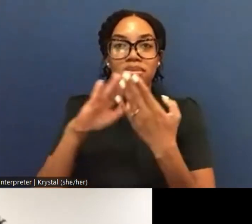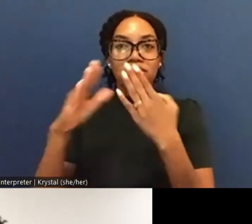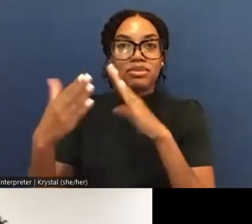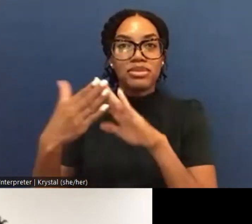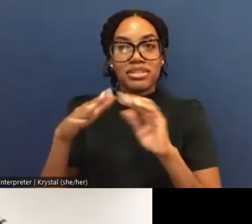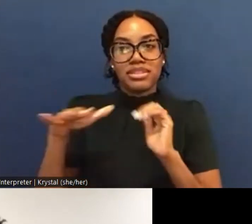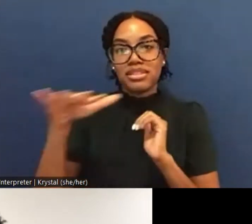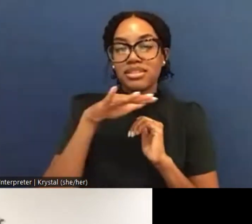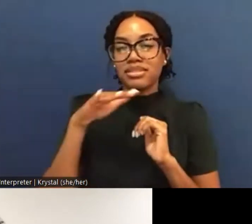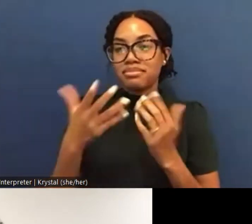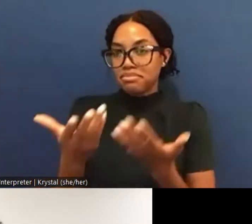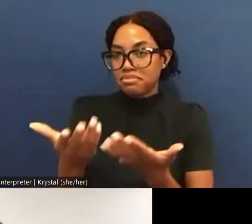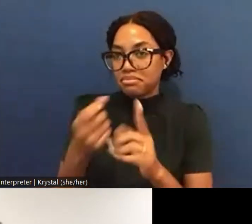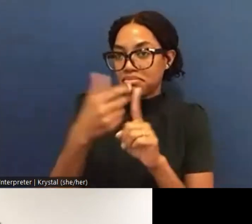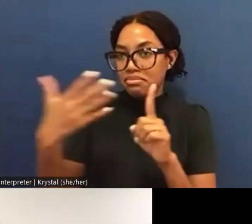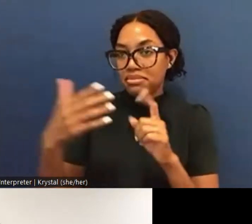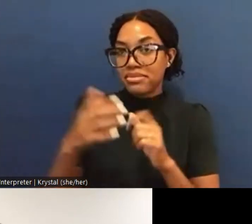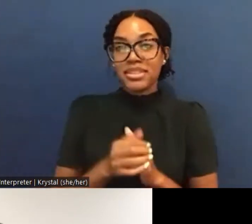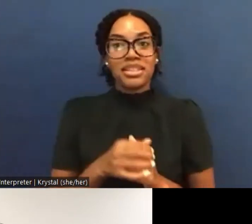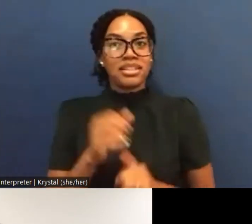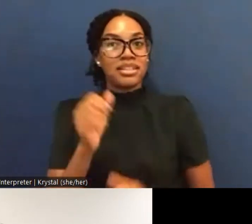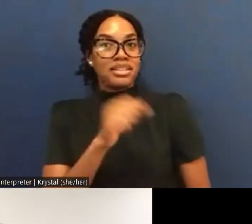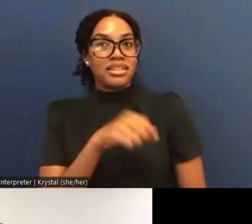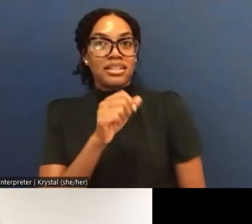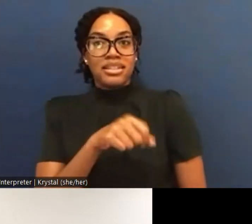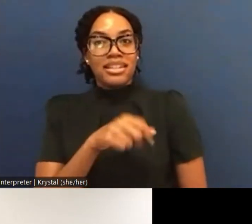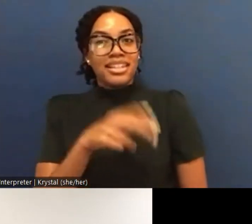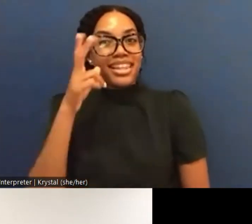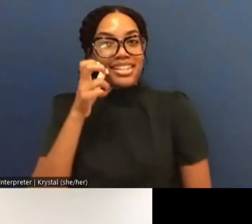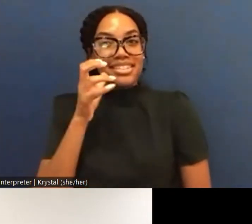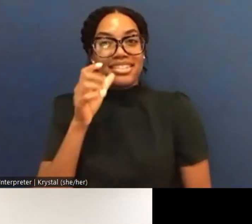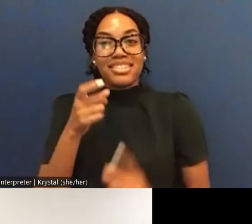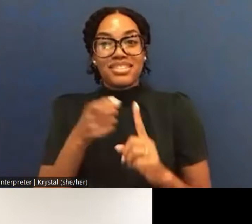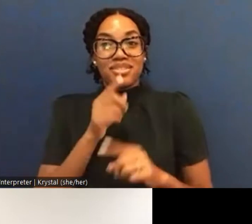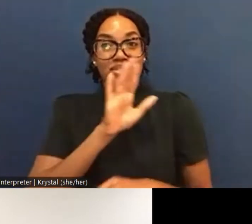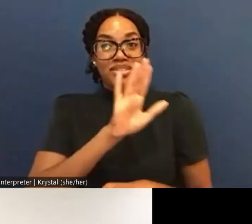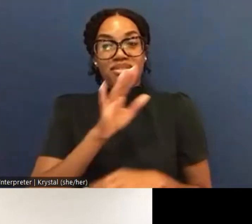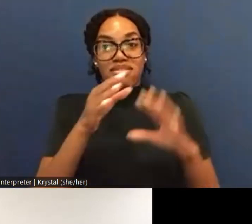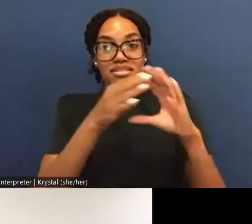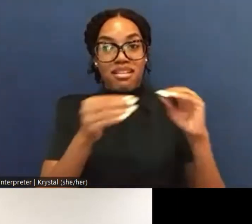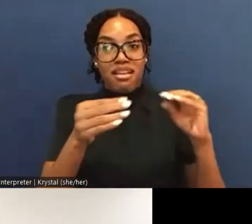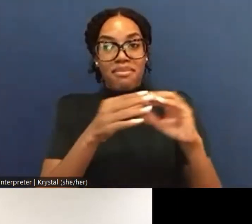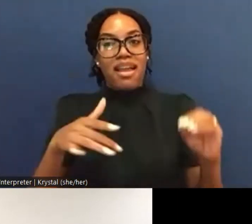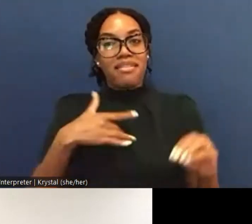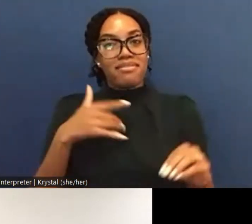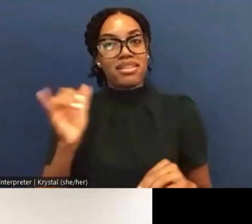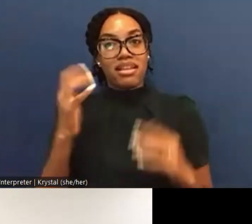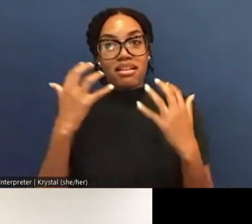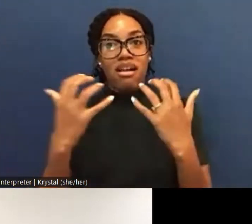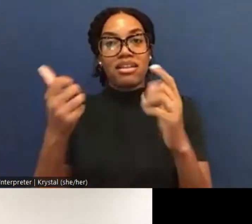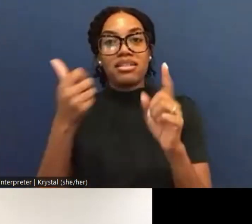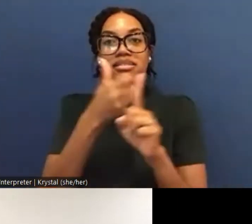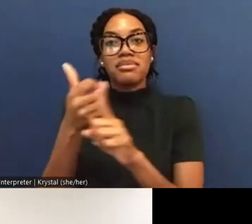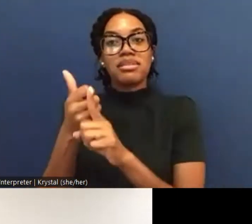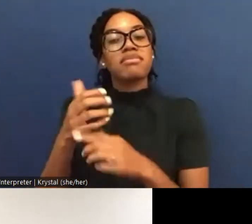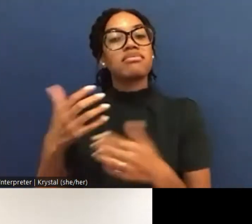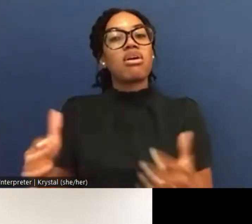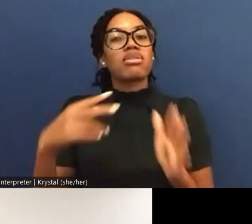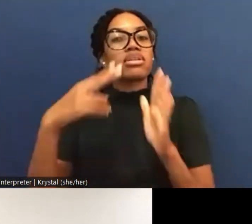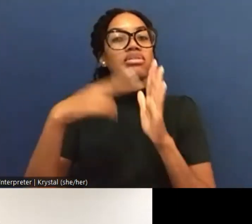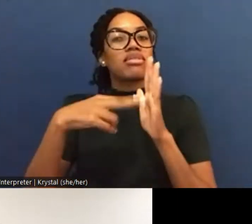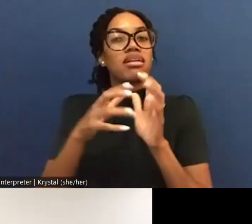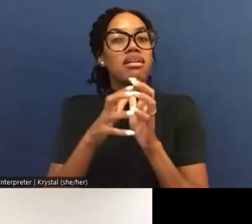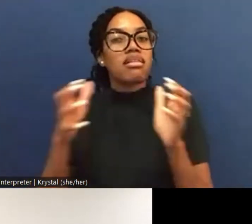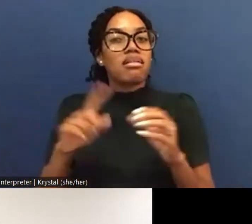it sounds like we have a very well-read audience. So it is probably not a surprise to many of you that there is still a lot of debate among